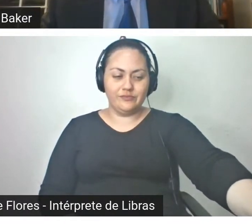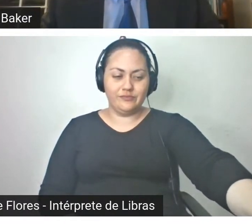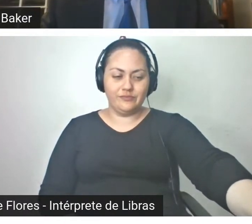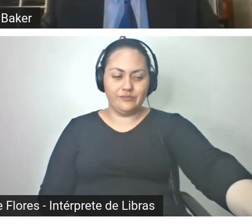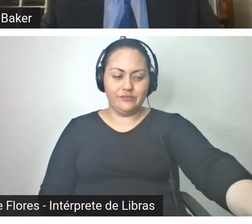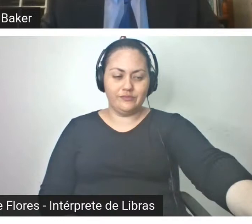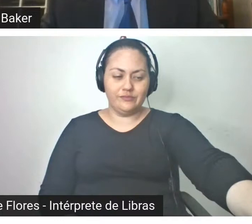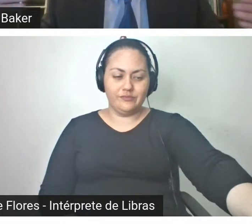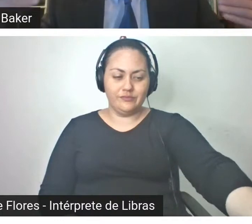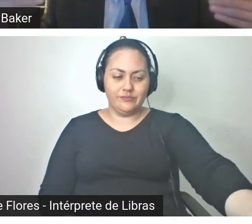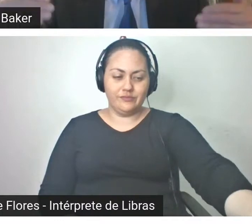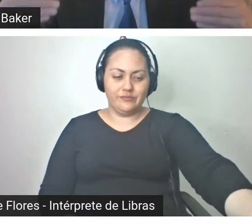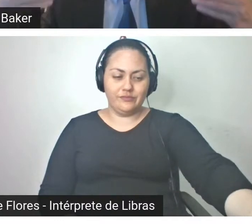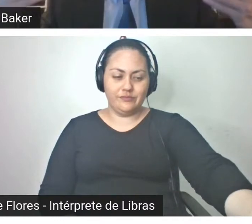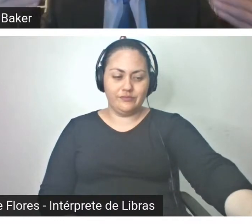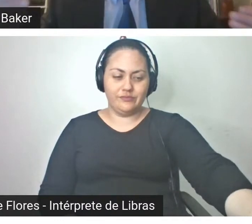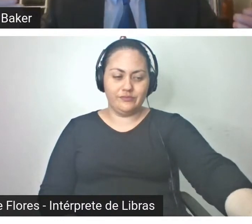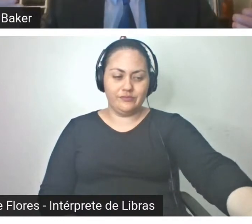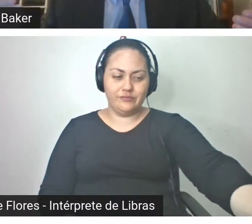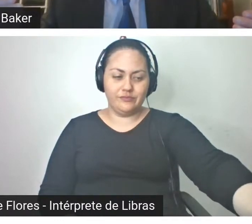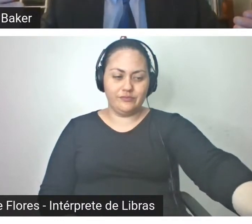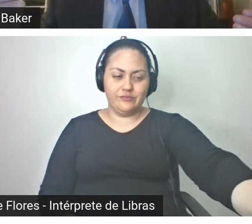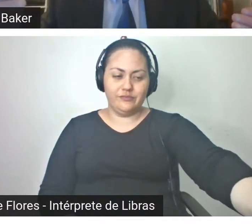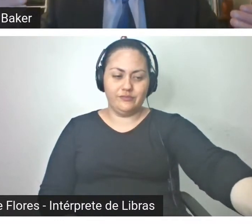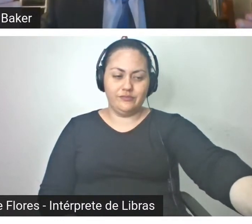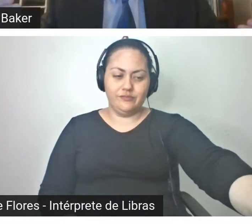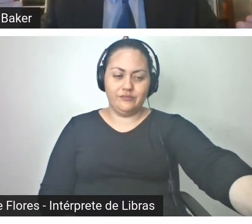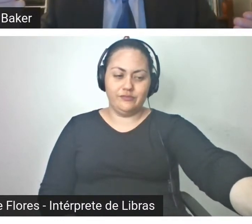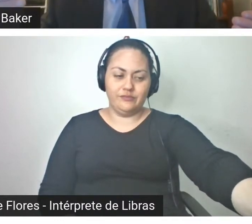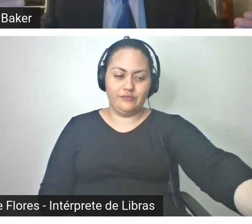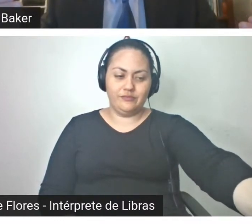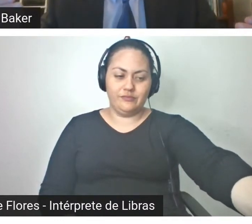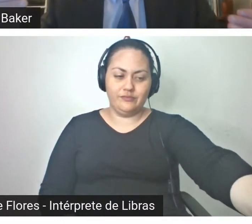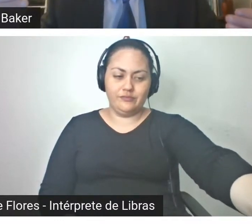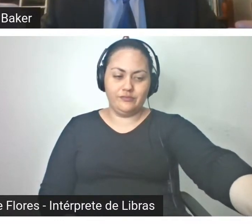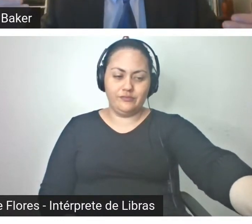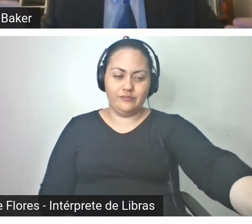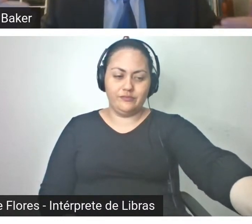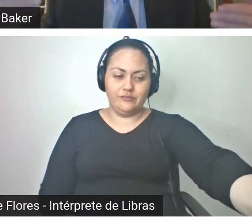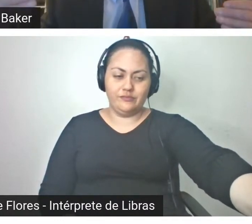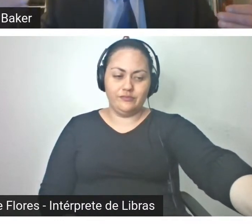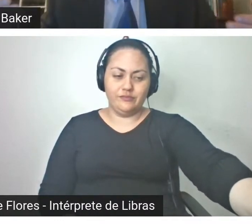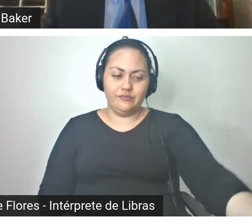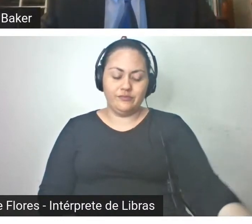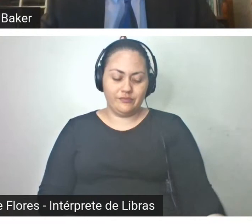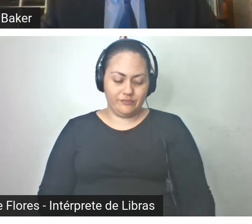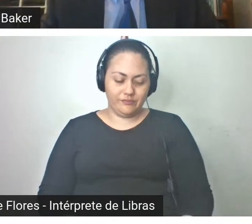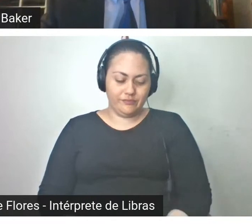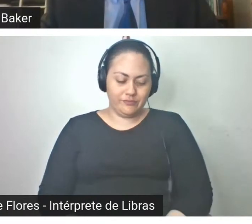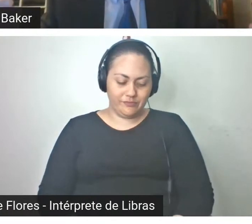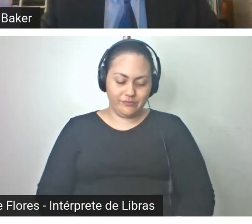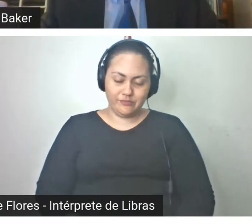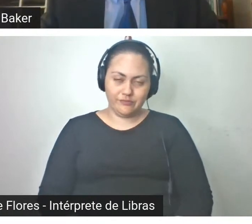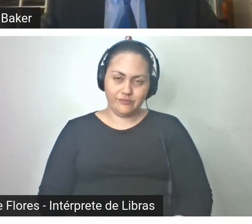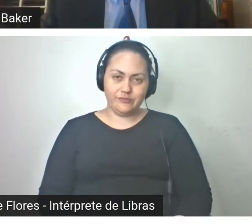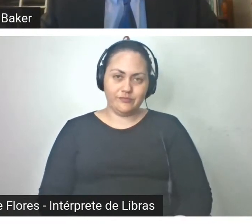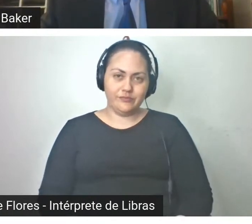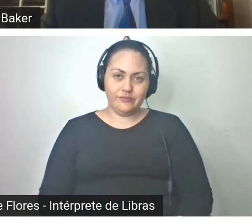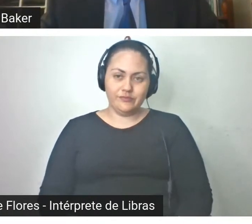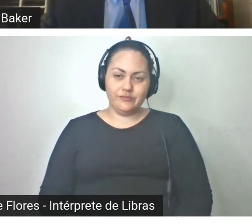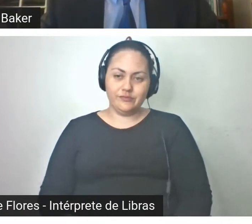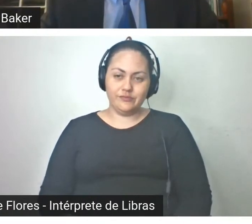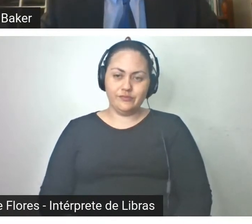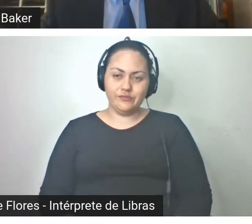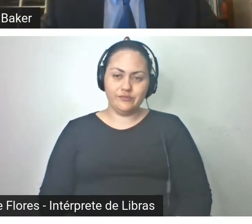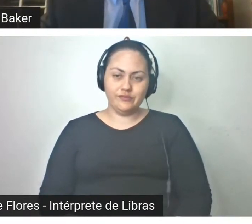not. That has gotten worse. However, I would say that even in the 1990s, that was an